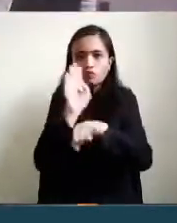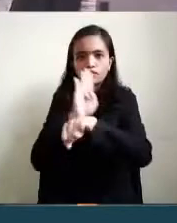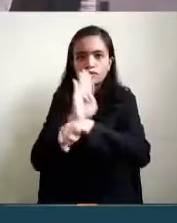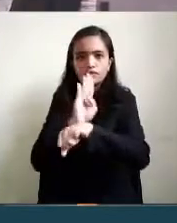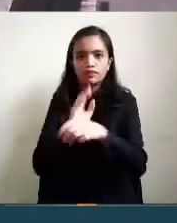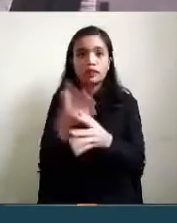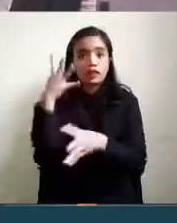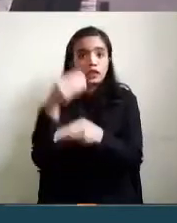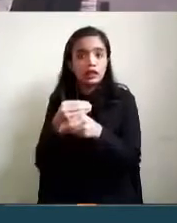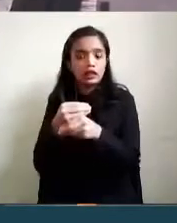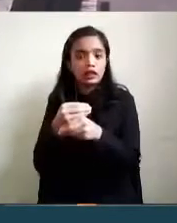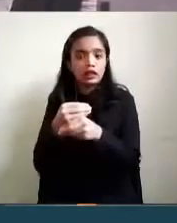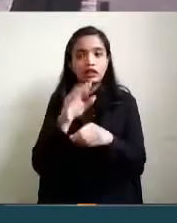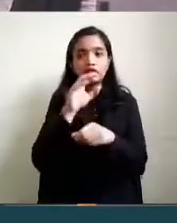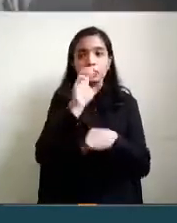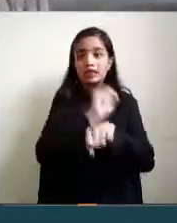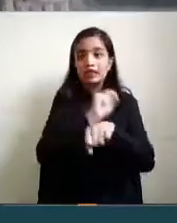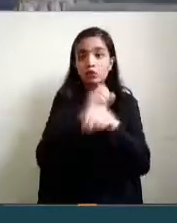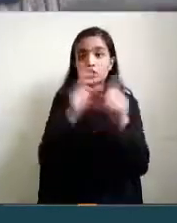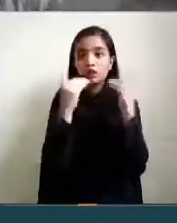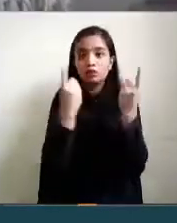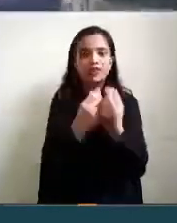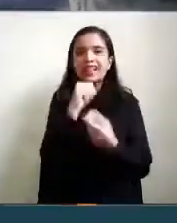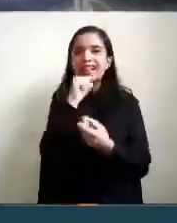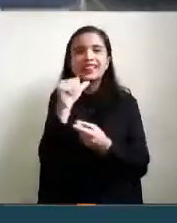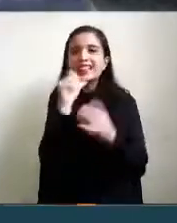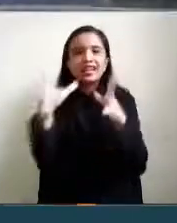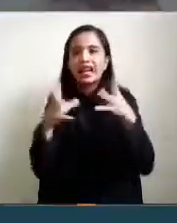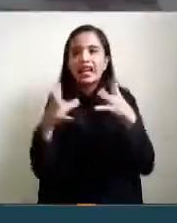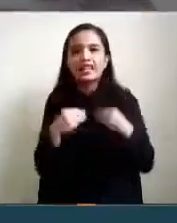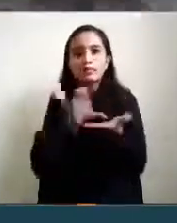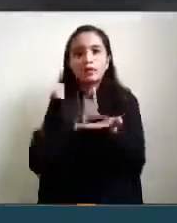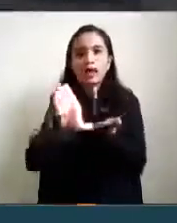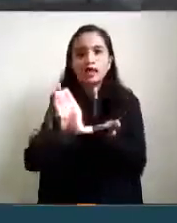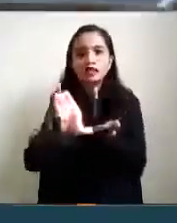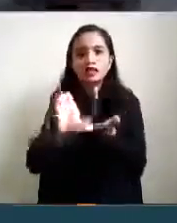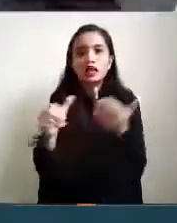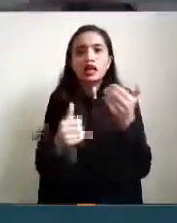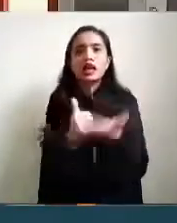the Labor Department will no longer accept cash aid applications.